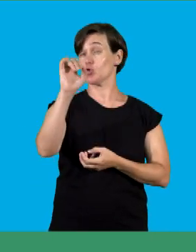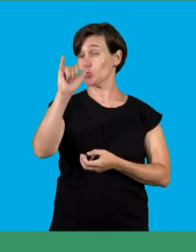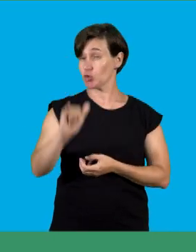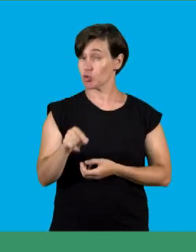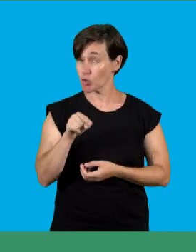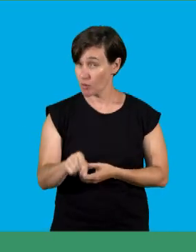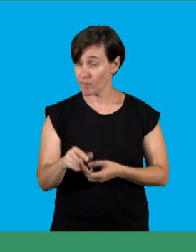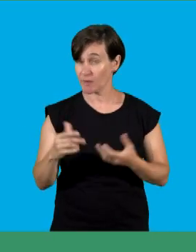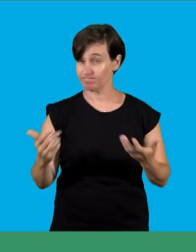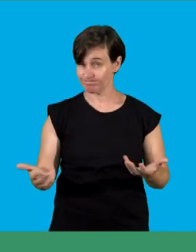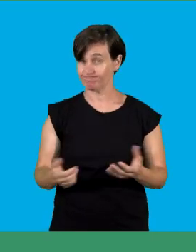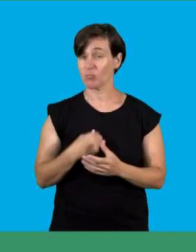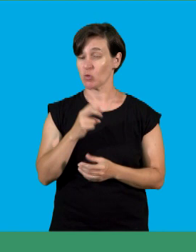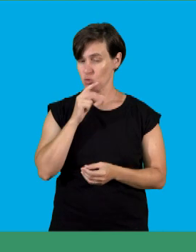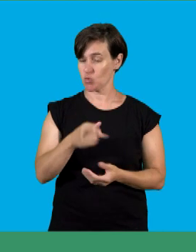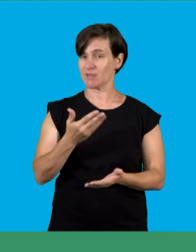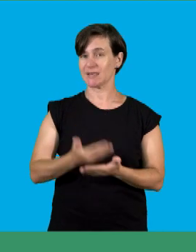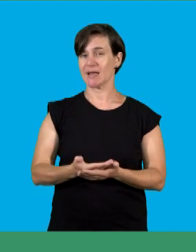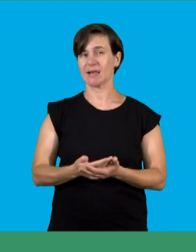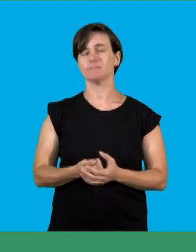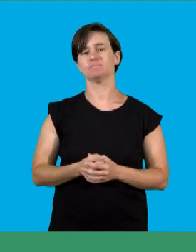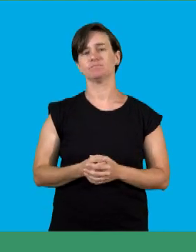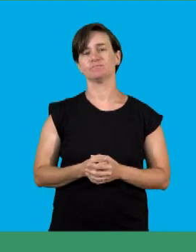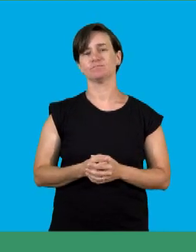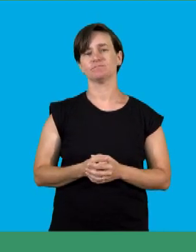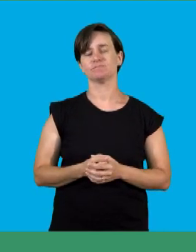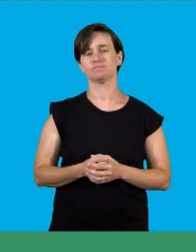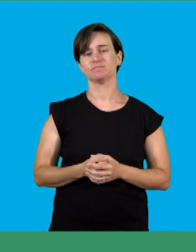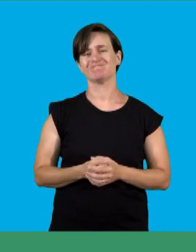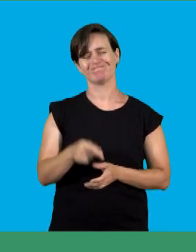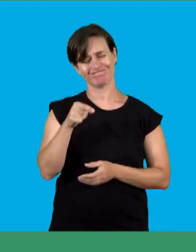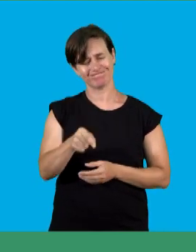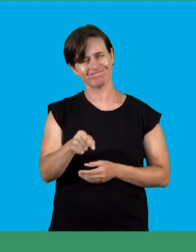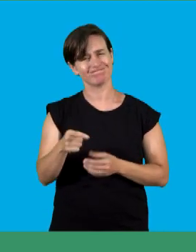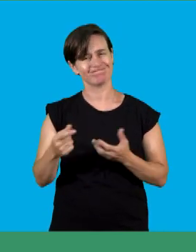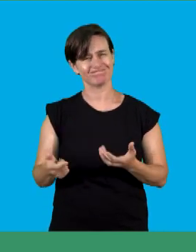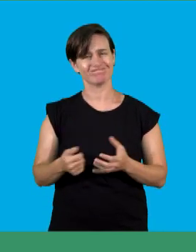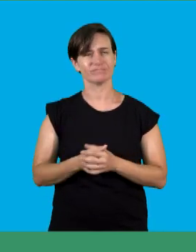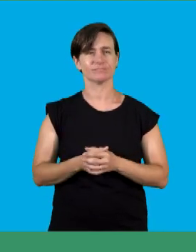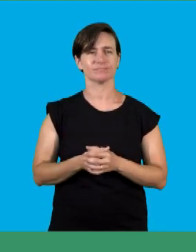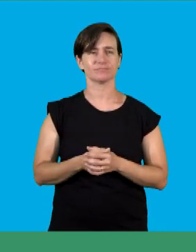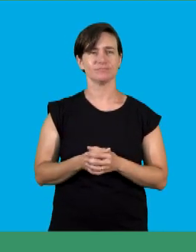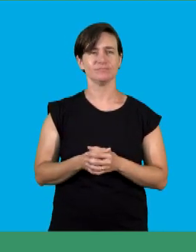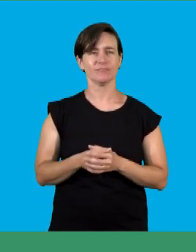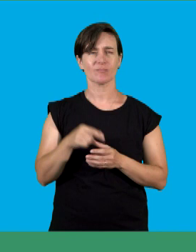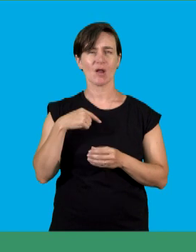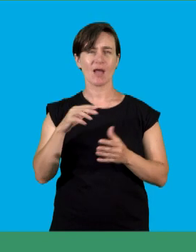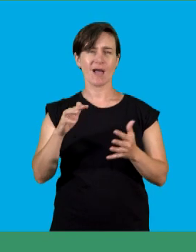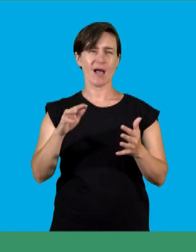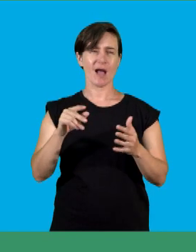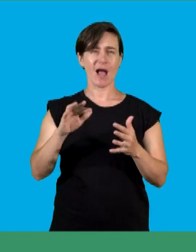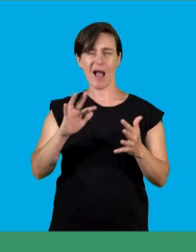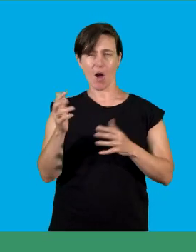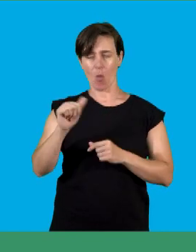as a research instrument because we want the information that we need. So with the survey, so we're deciding on the best survey or